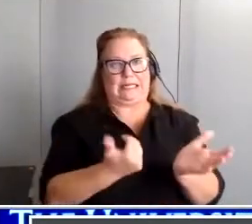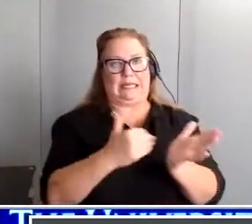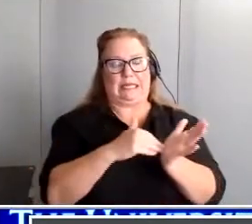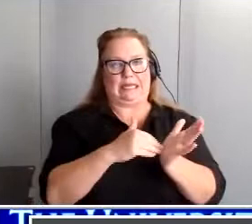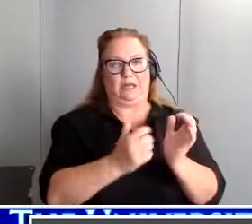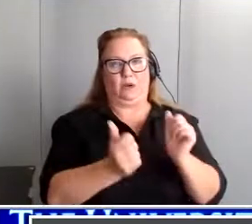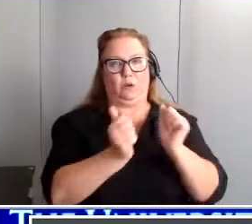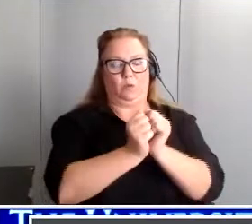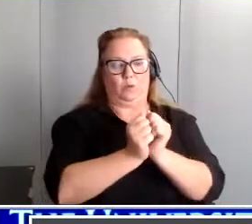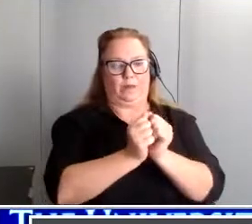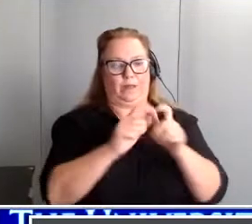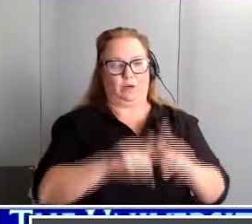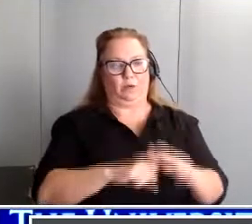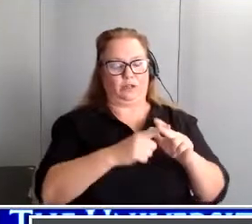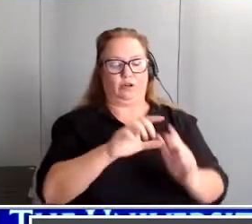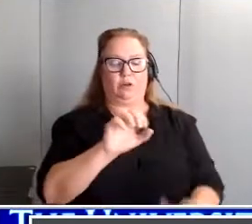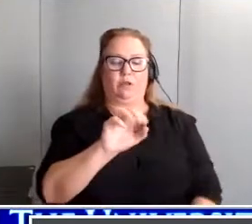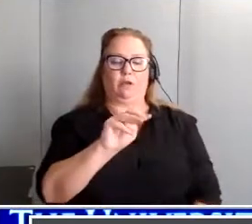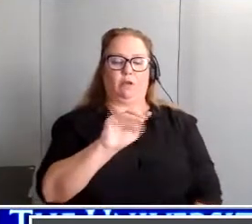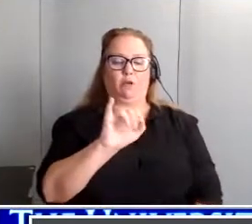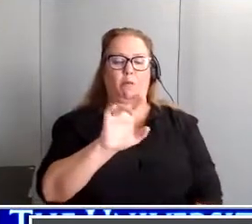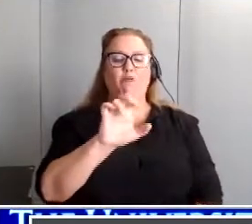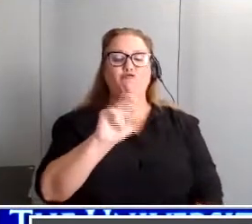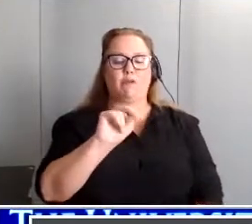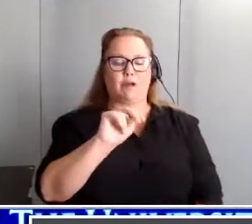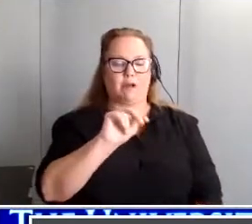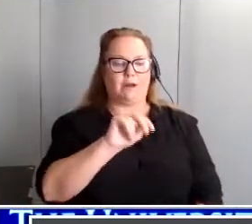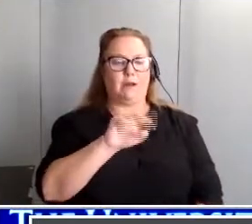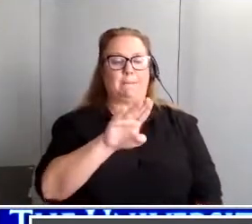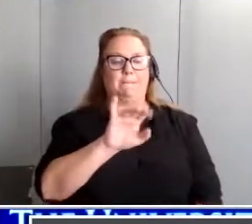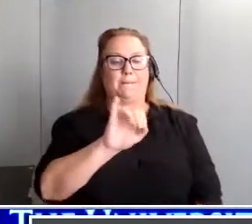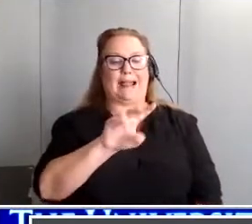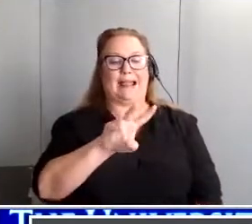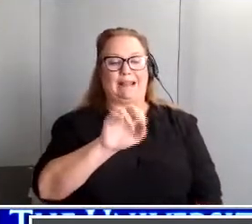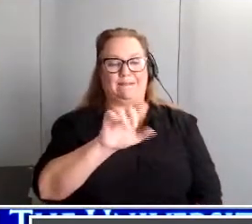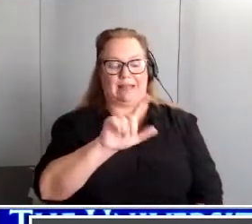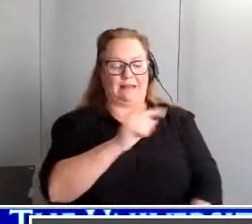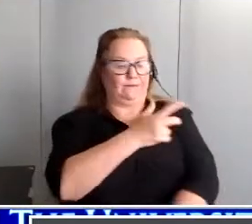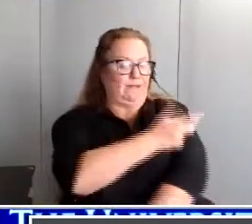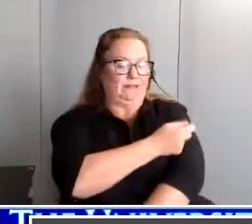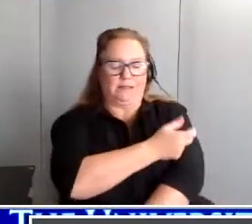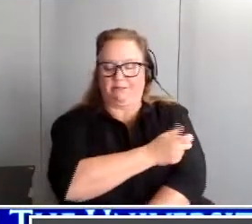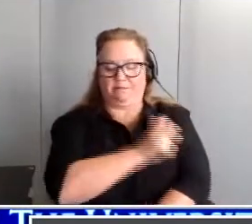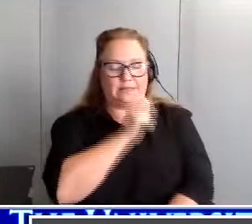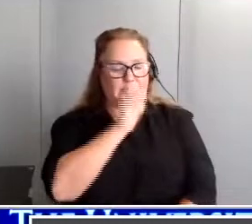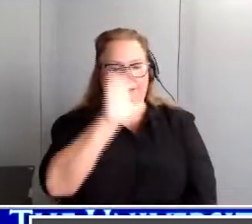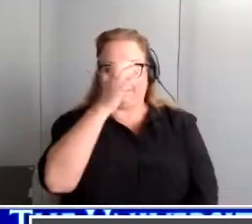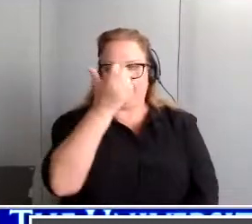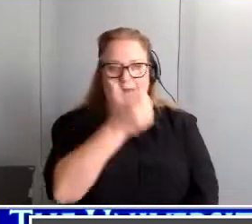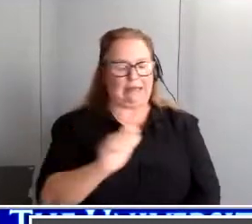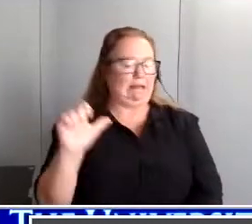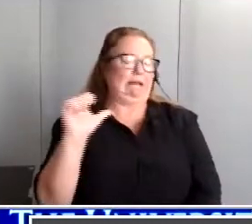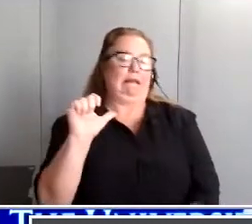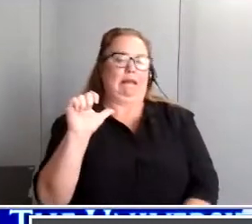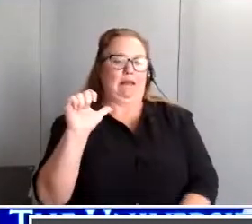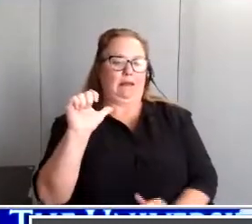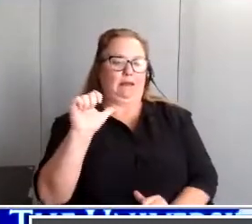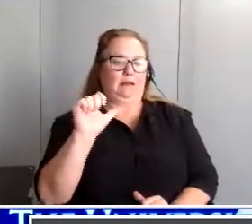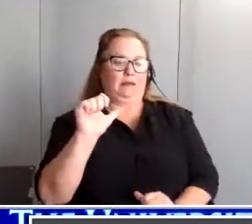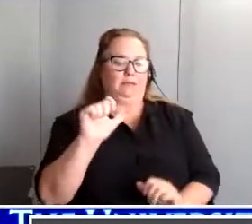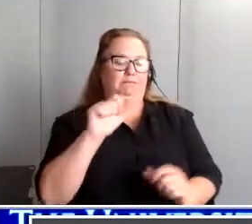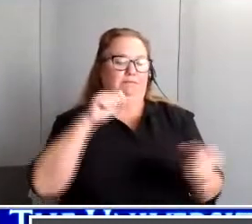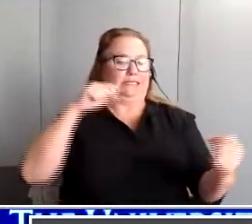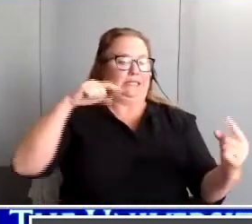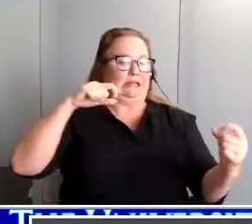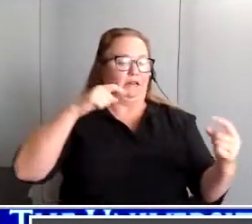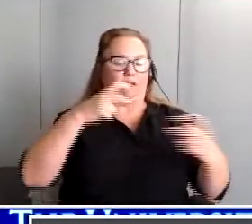the original Omicron variant bivalent vaccine, there doesn't appear to be any signals of any